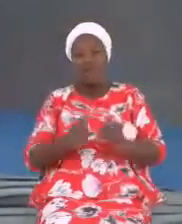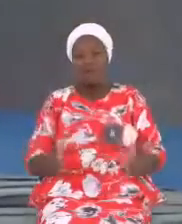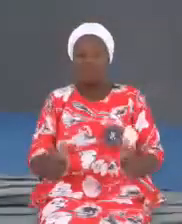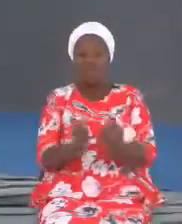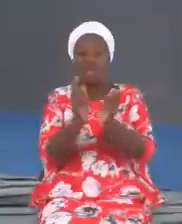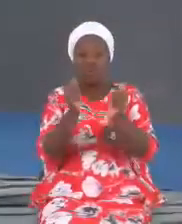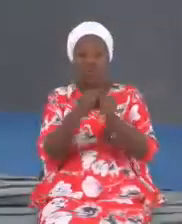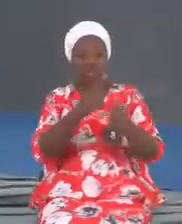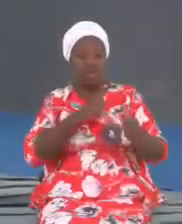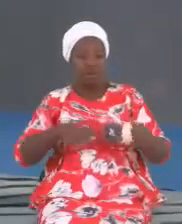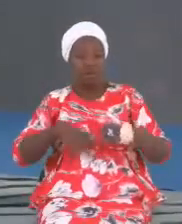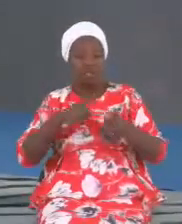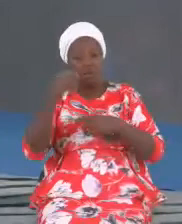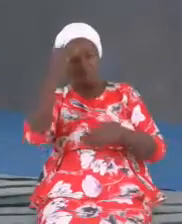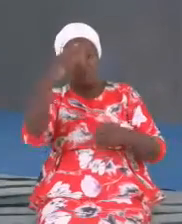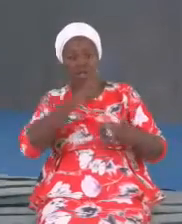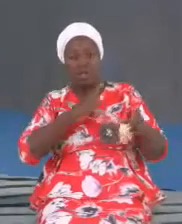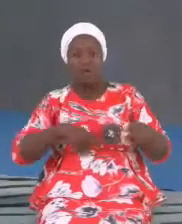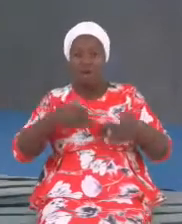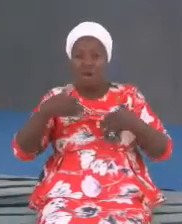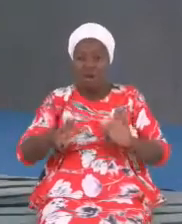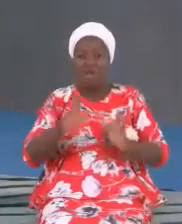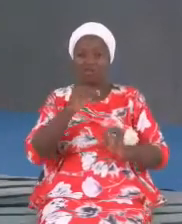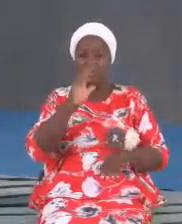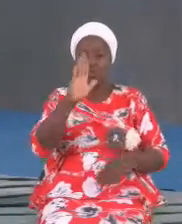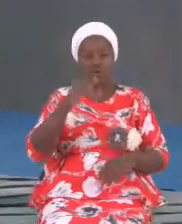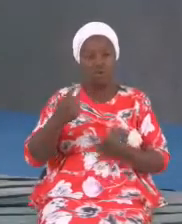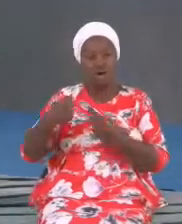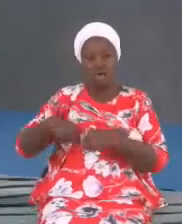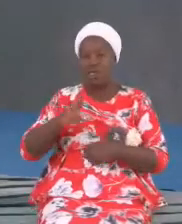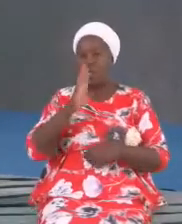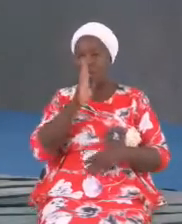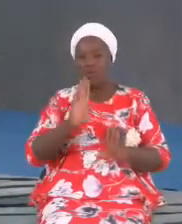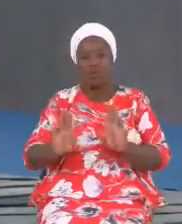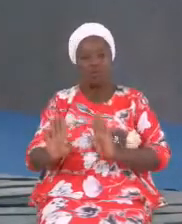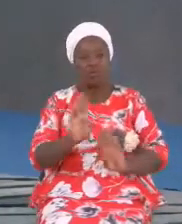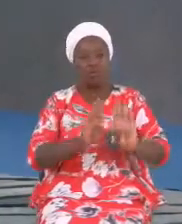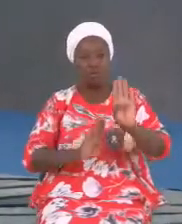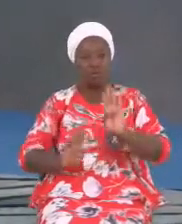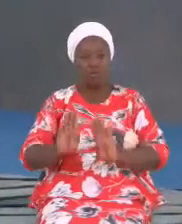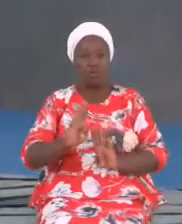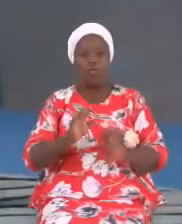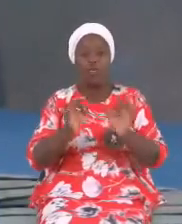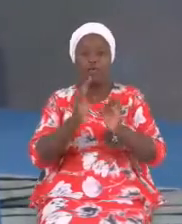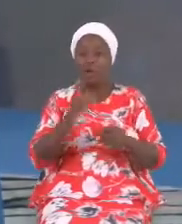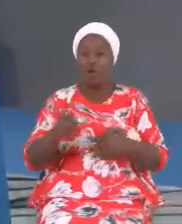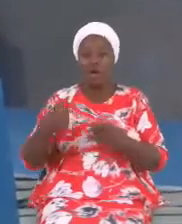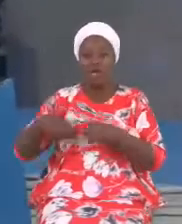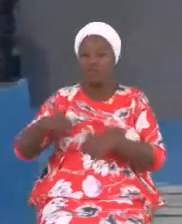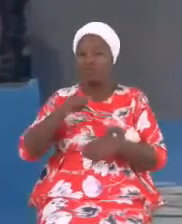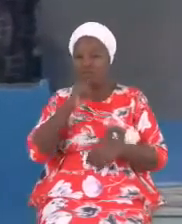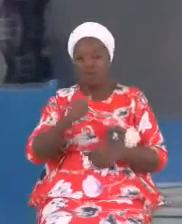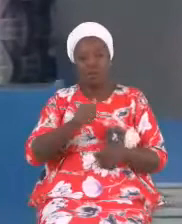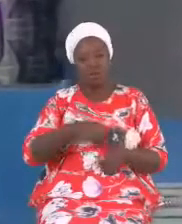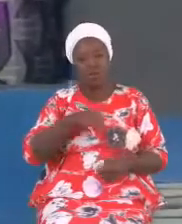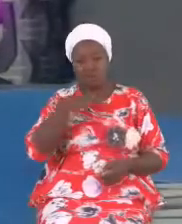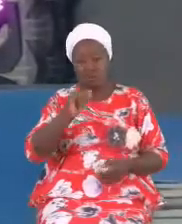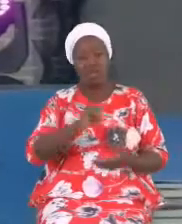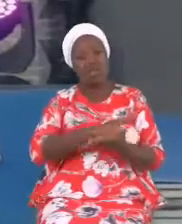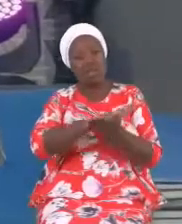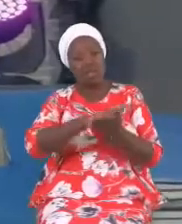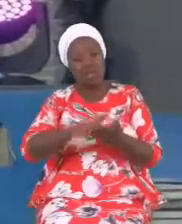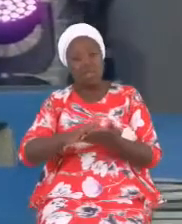the Lord, let not your heart be troubled. If your heart has not been cleansed, if your heart has not